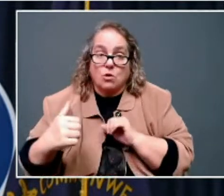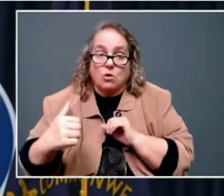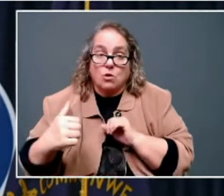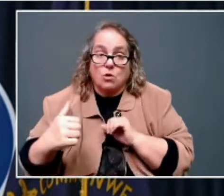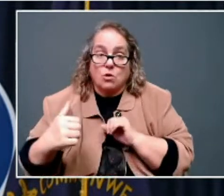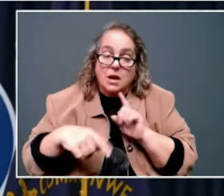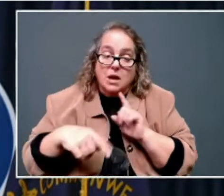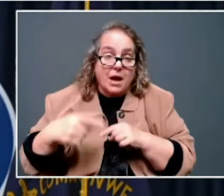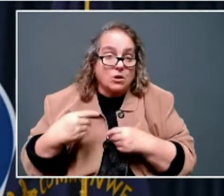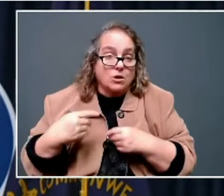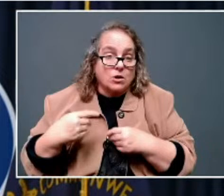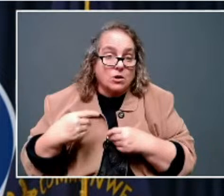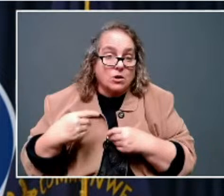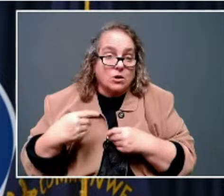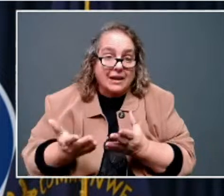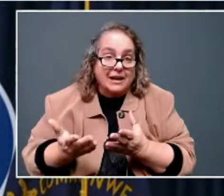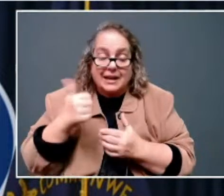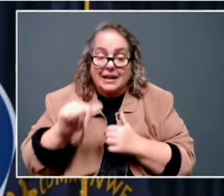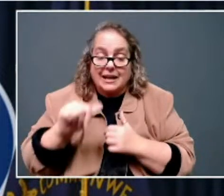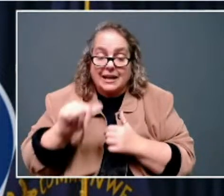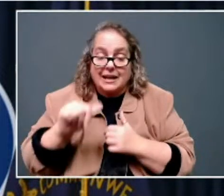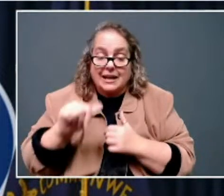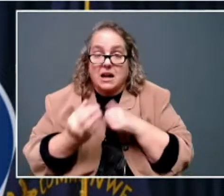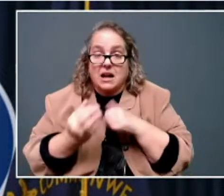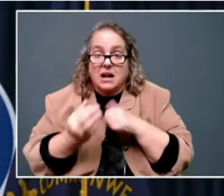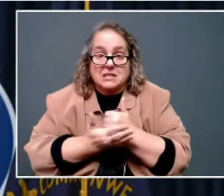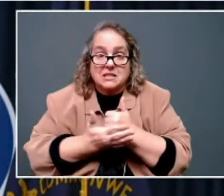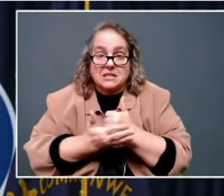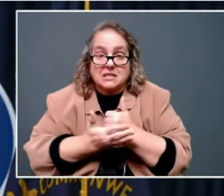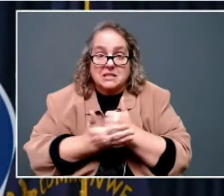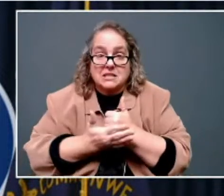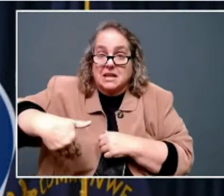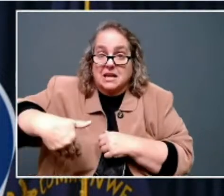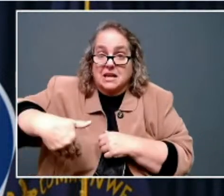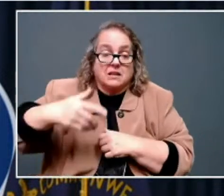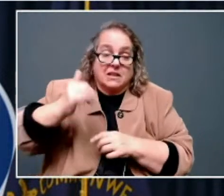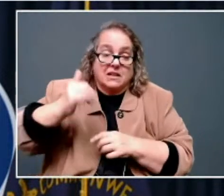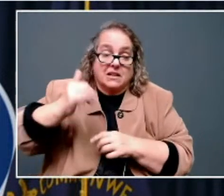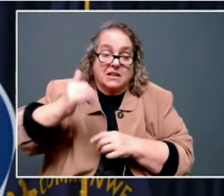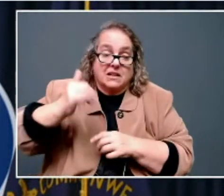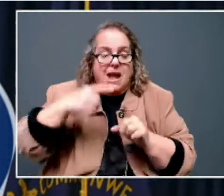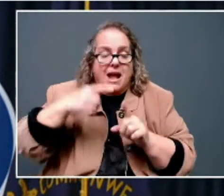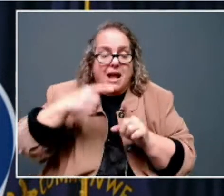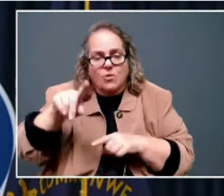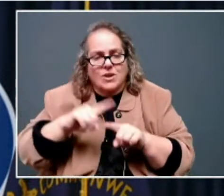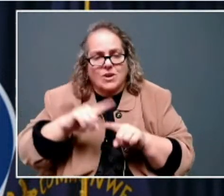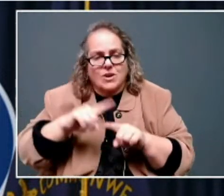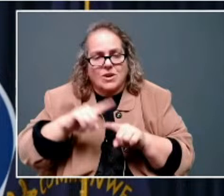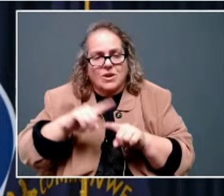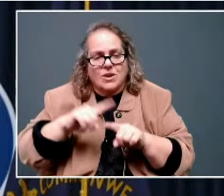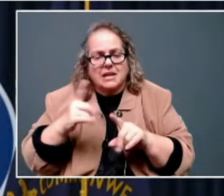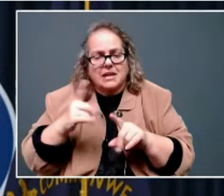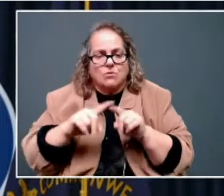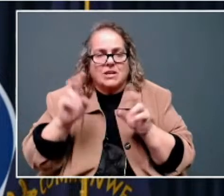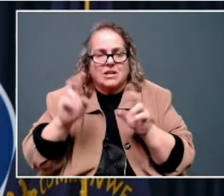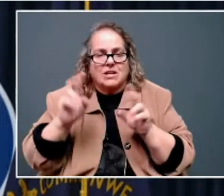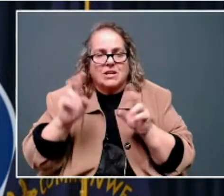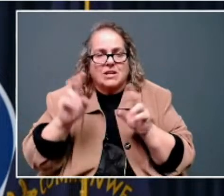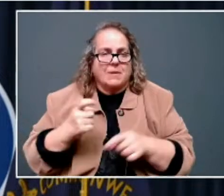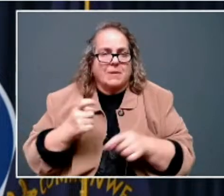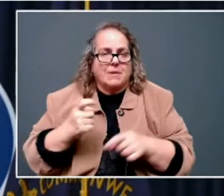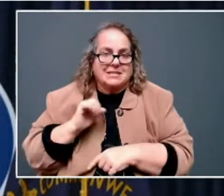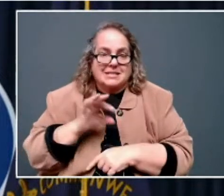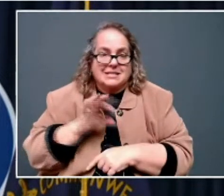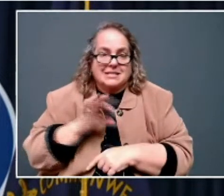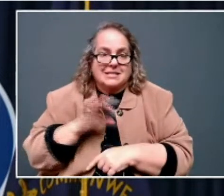providing assistance at the moment. I know that there are a number of different issues, from staffing, which we face at the